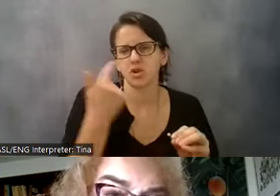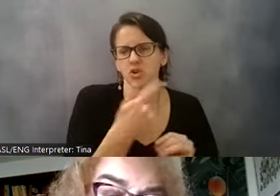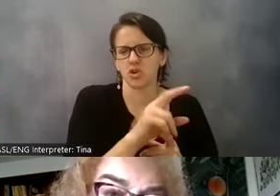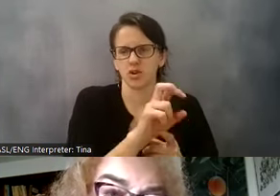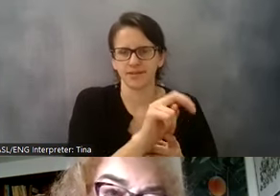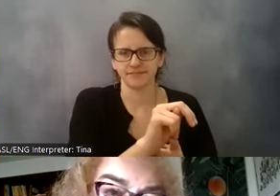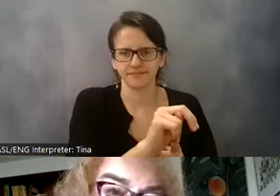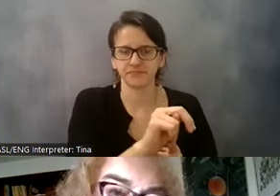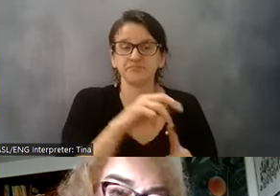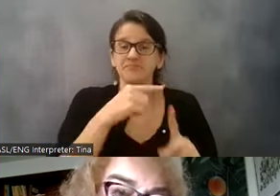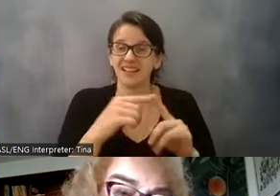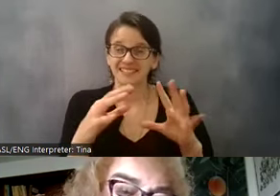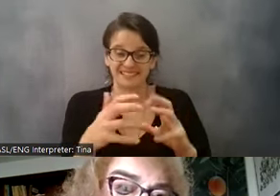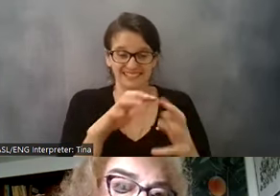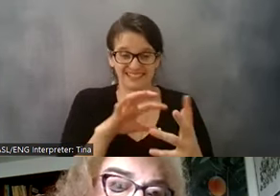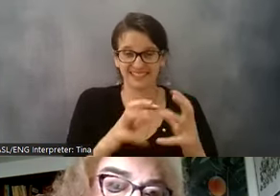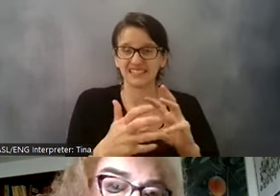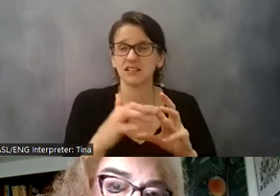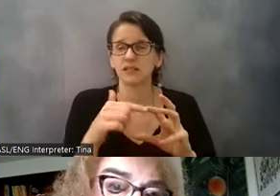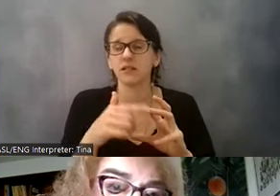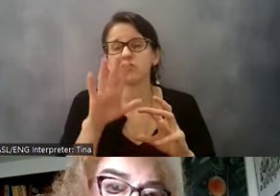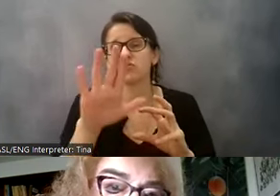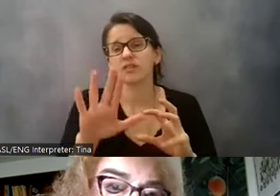abundant habitat for microbes.